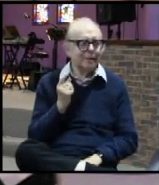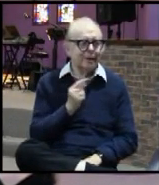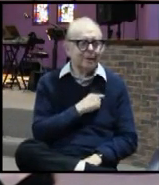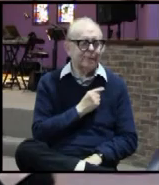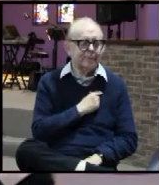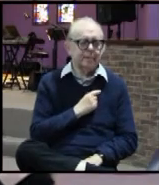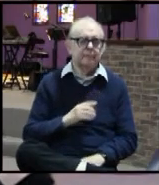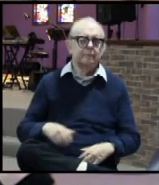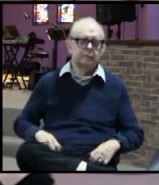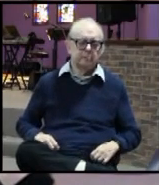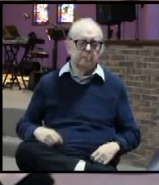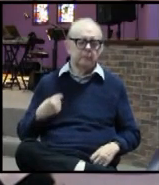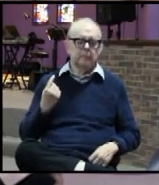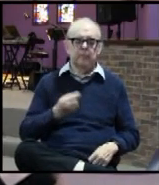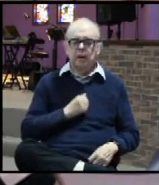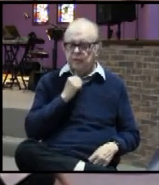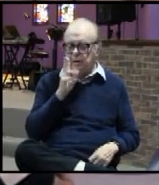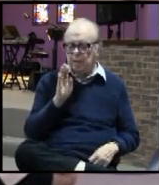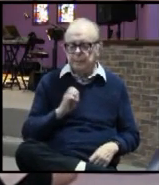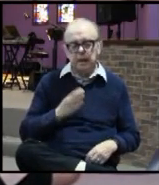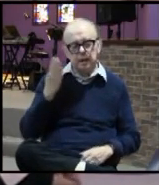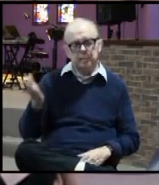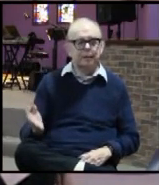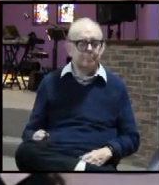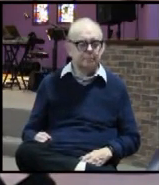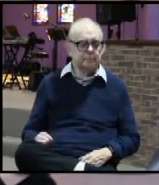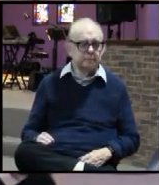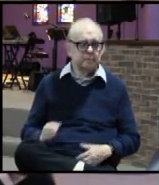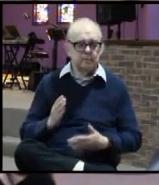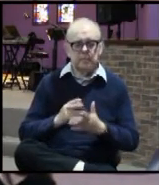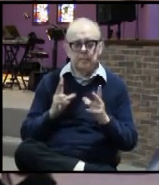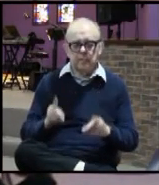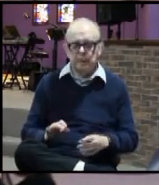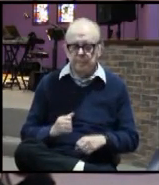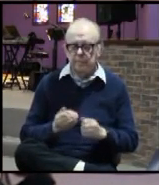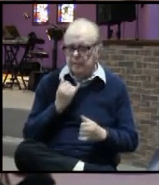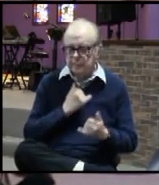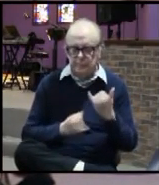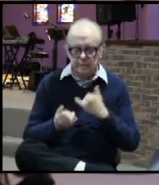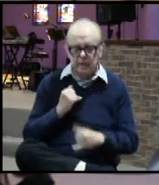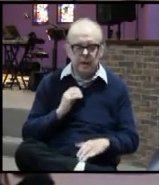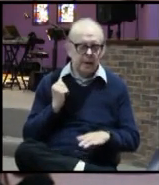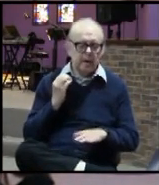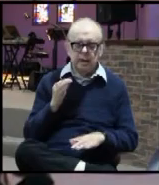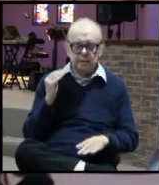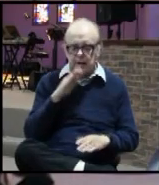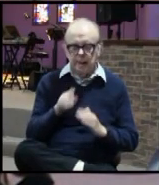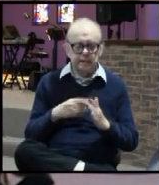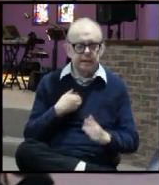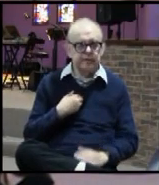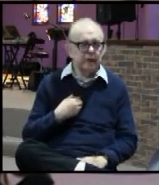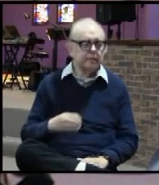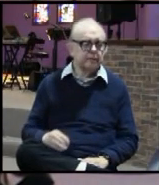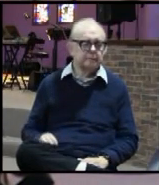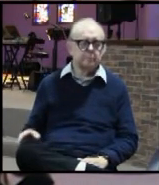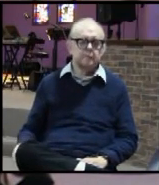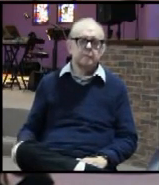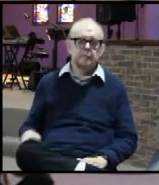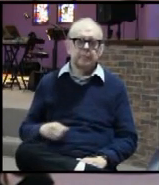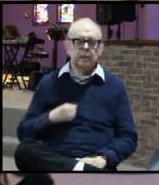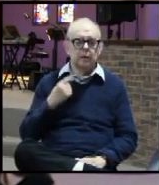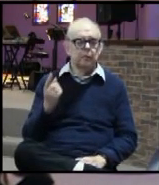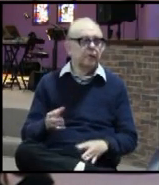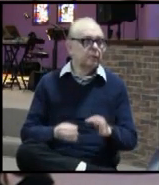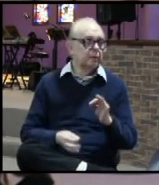of our crimes. And we shouldn't really be here." Somebody made a mistake. They trumped up the charges. You know, generally when you go into court, everybody's